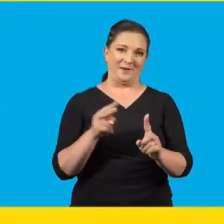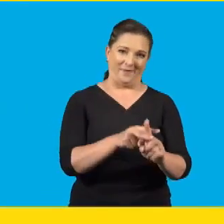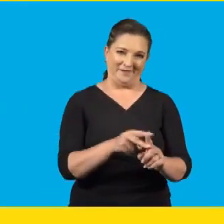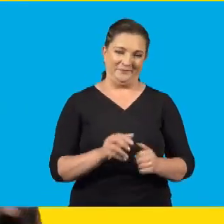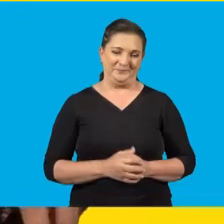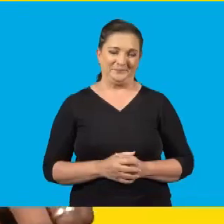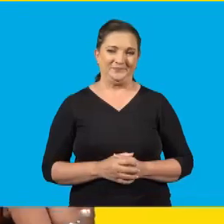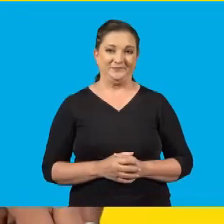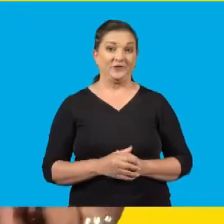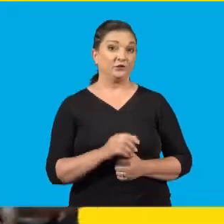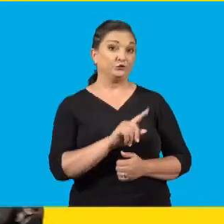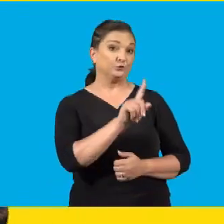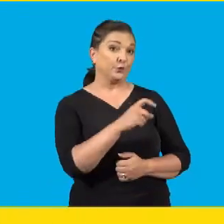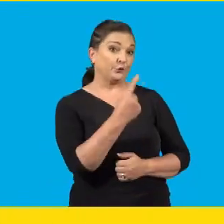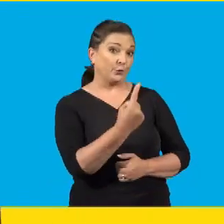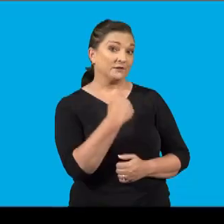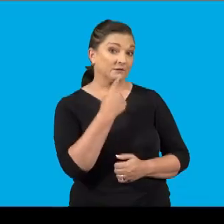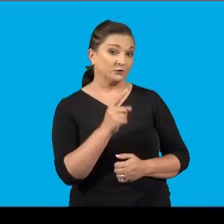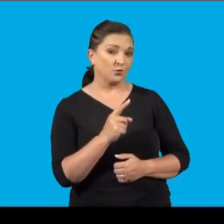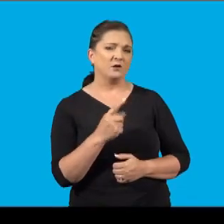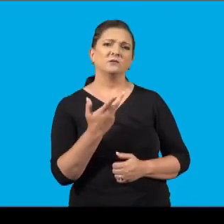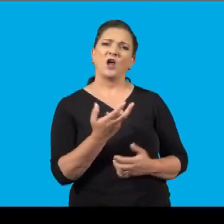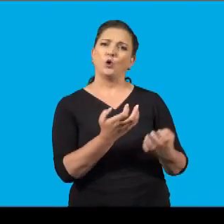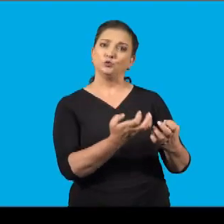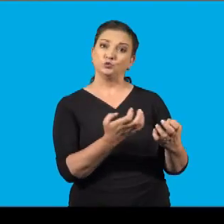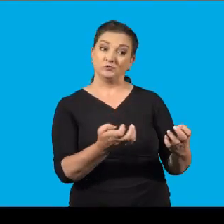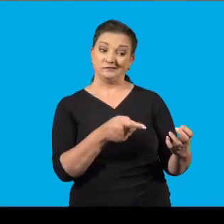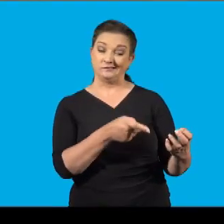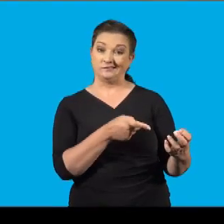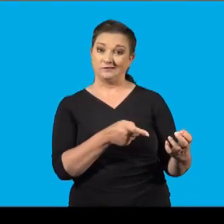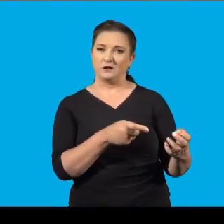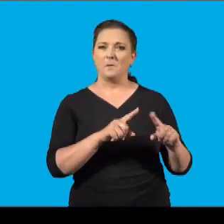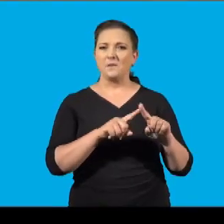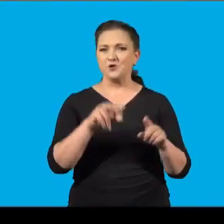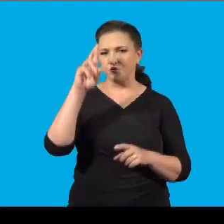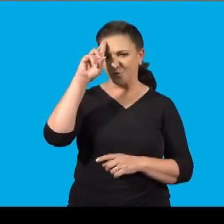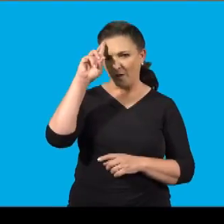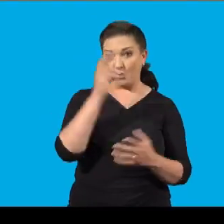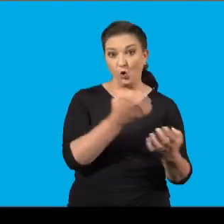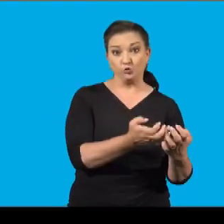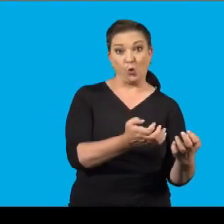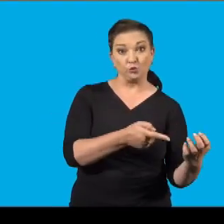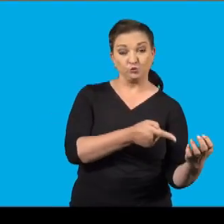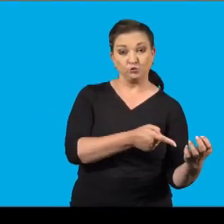questions. The first question reads, according to the source. Now remember, when the question says